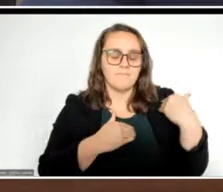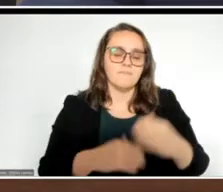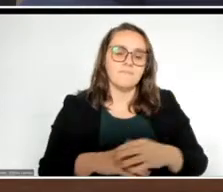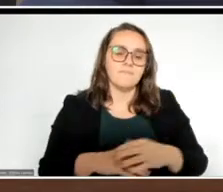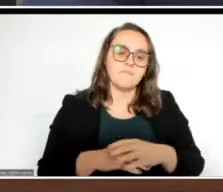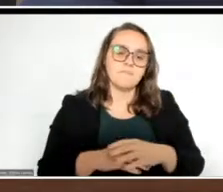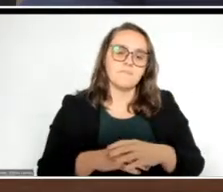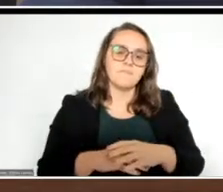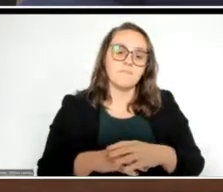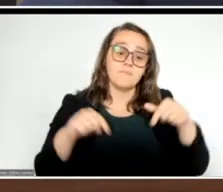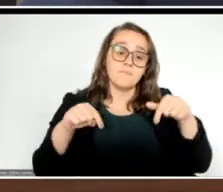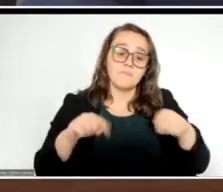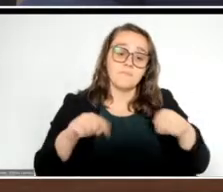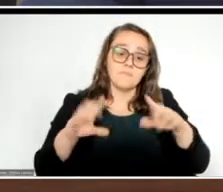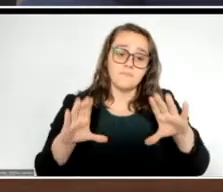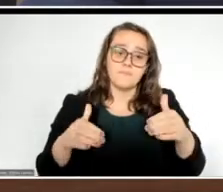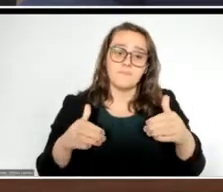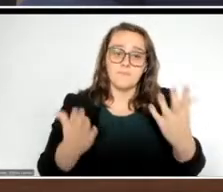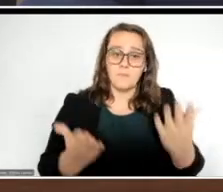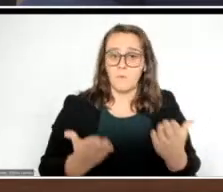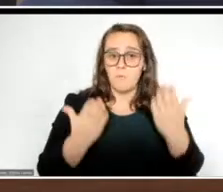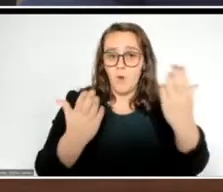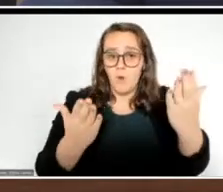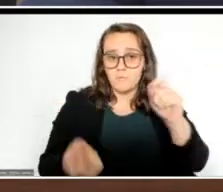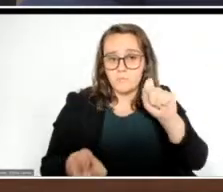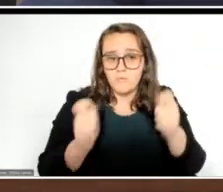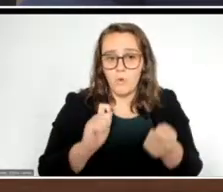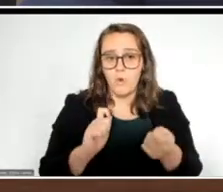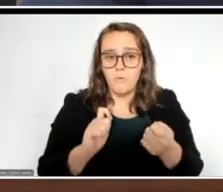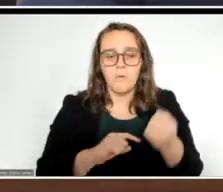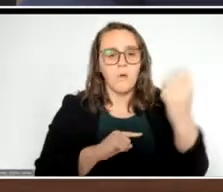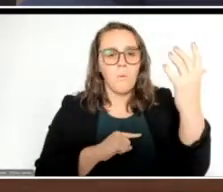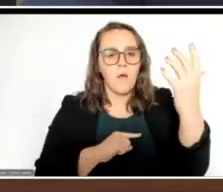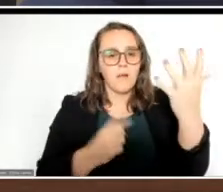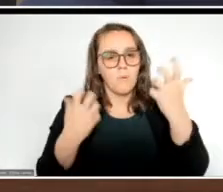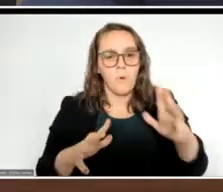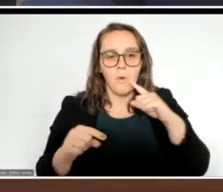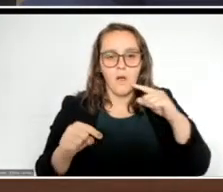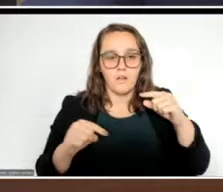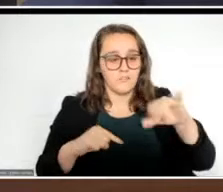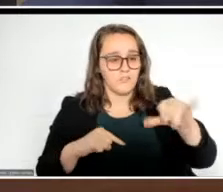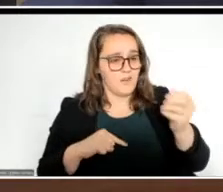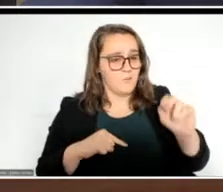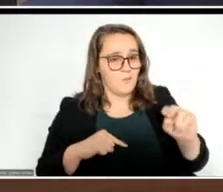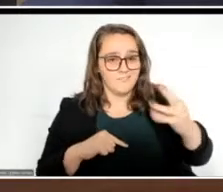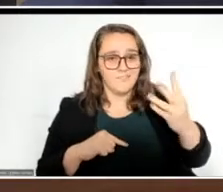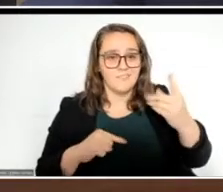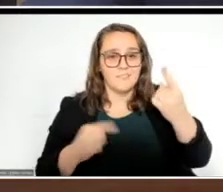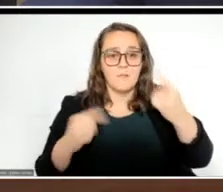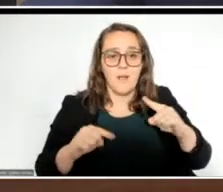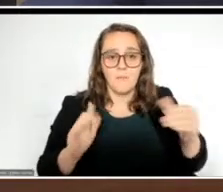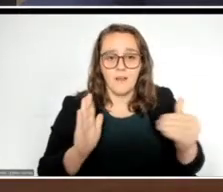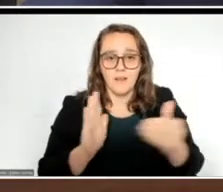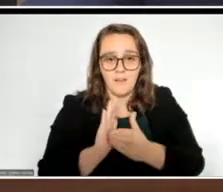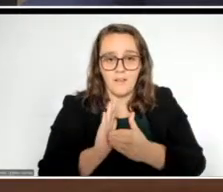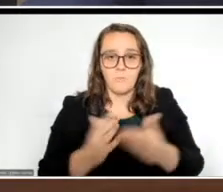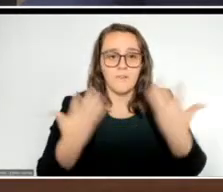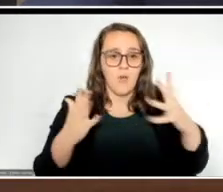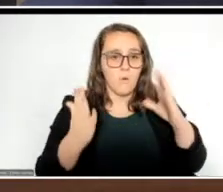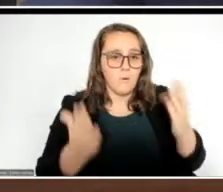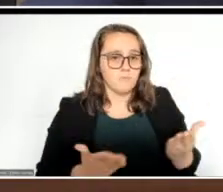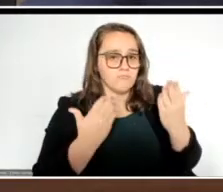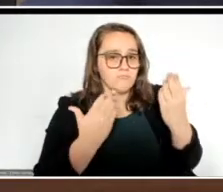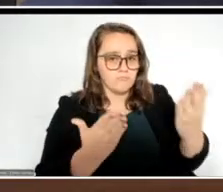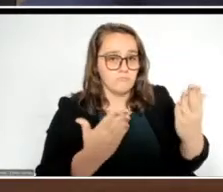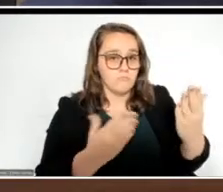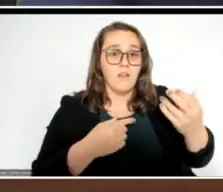reforms to prevent January 6th from ever happening again. We've already proposed, and the House has now passed, a bill to amend